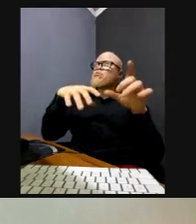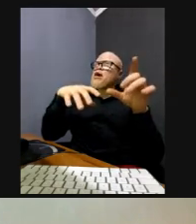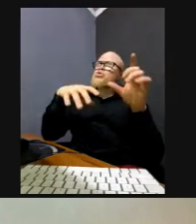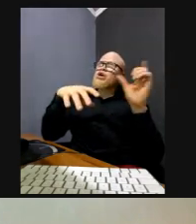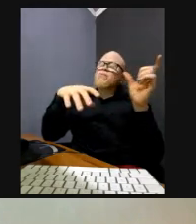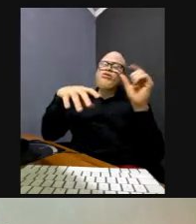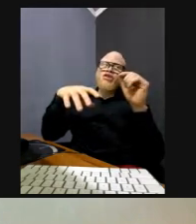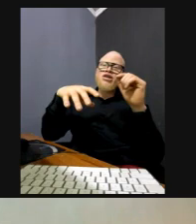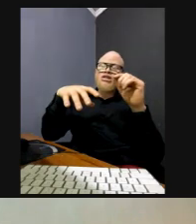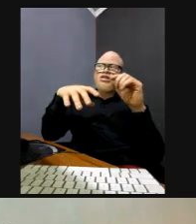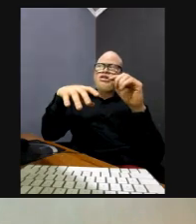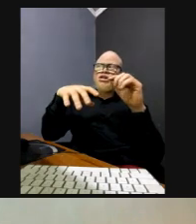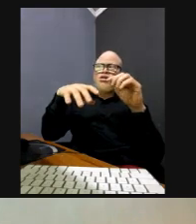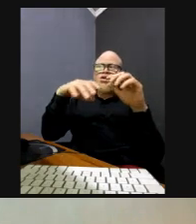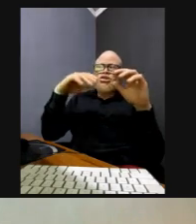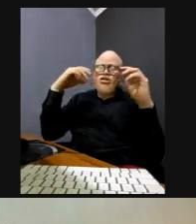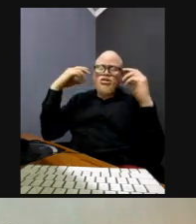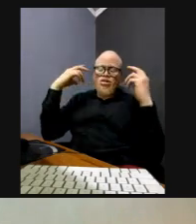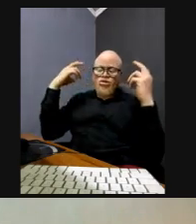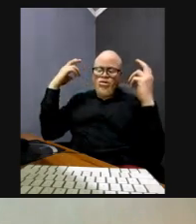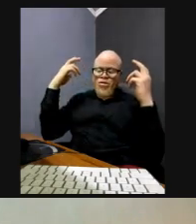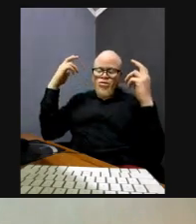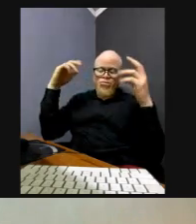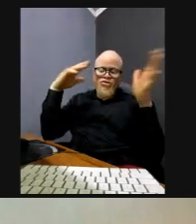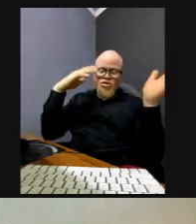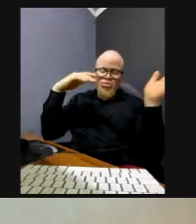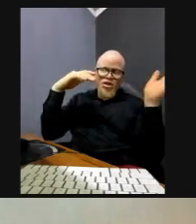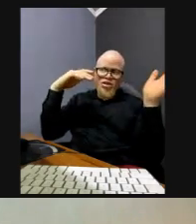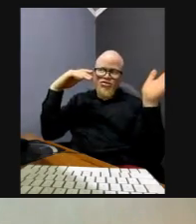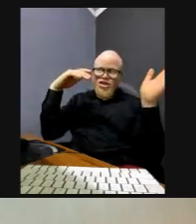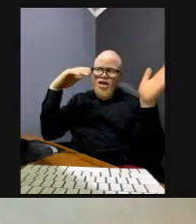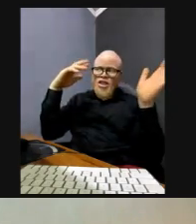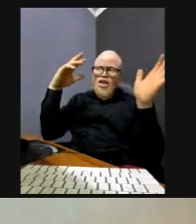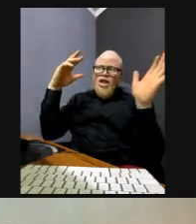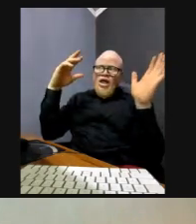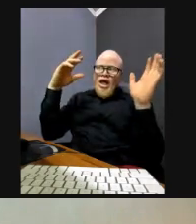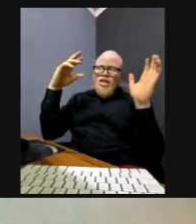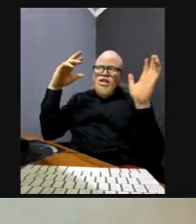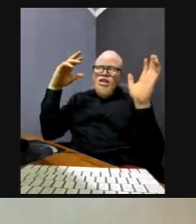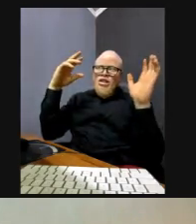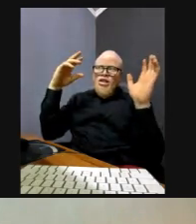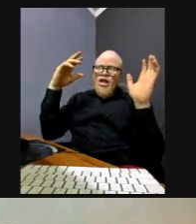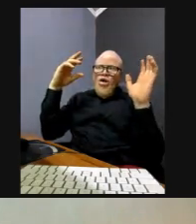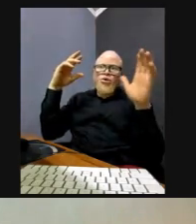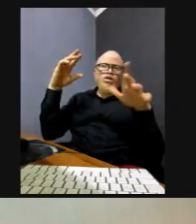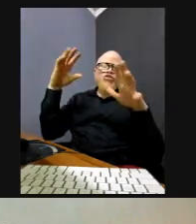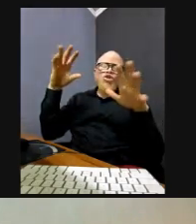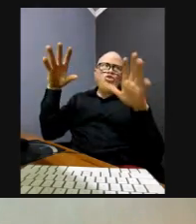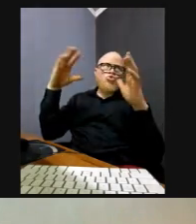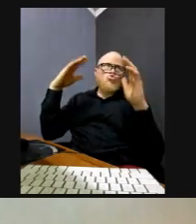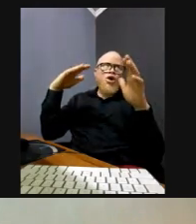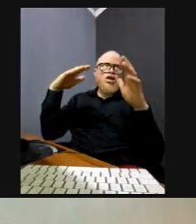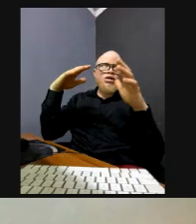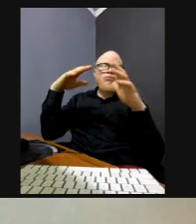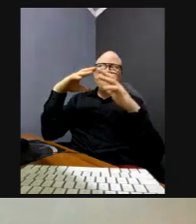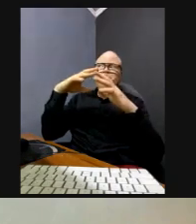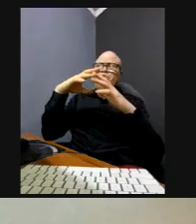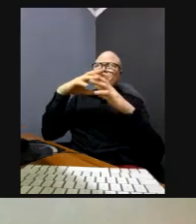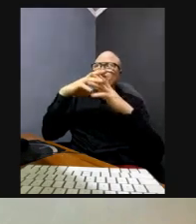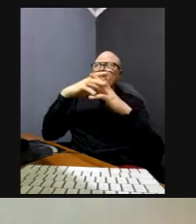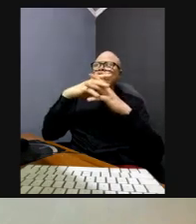want to go back to a couple of things that previous speakers have said, And I will only focus on